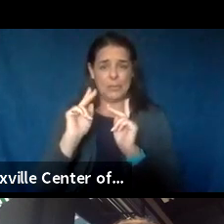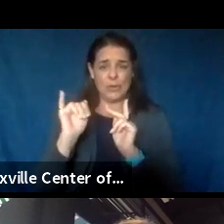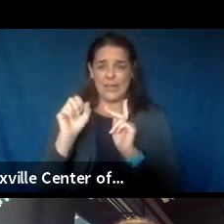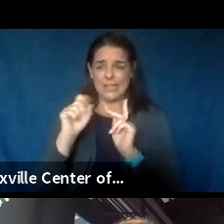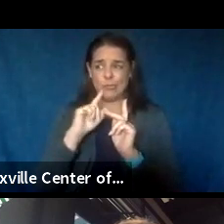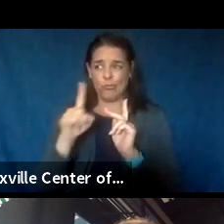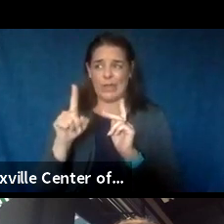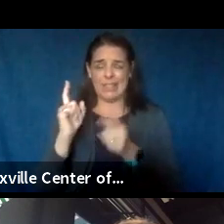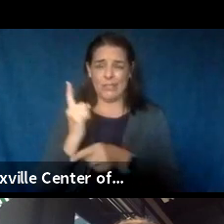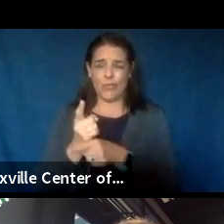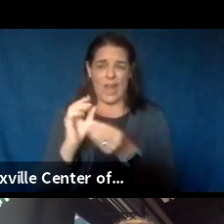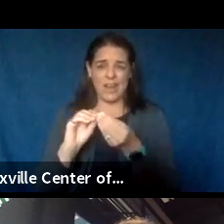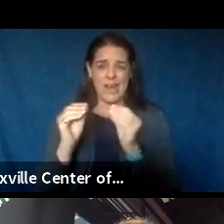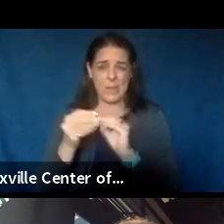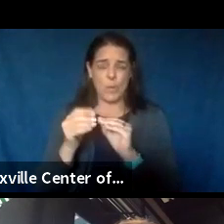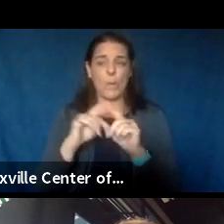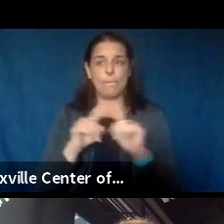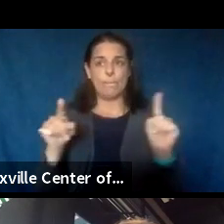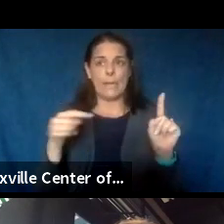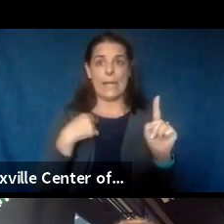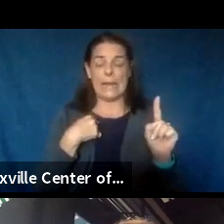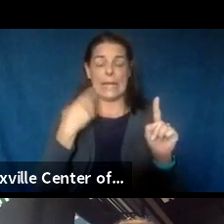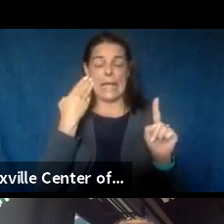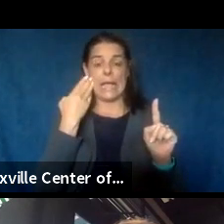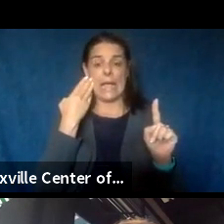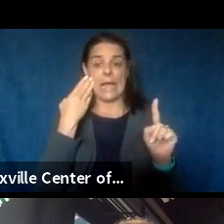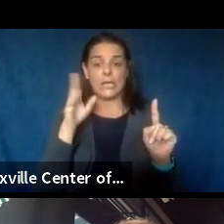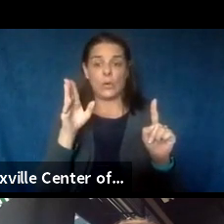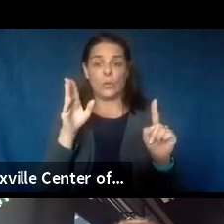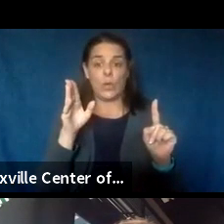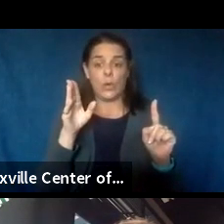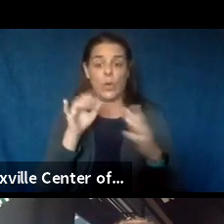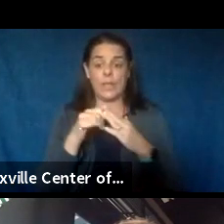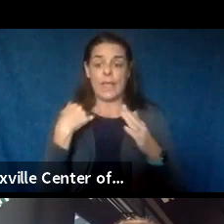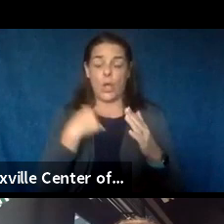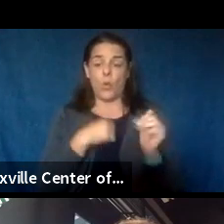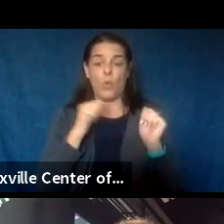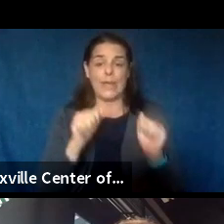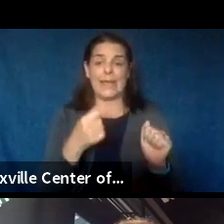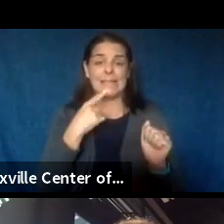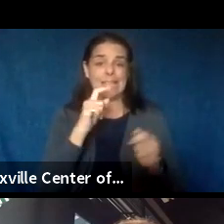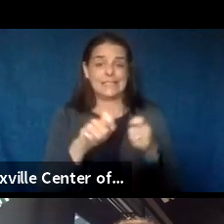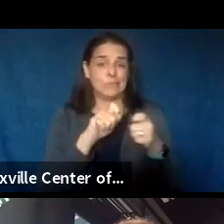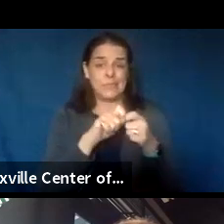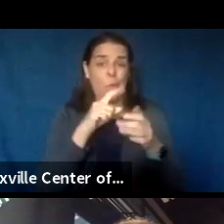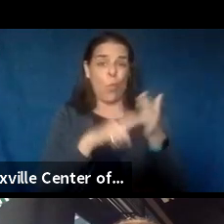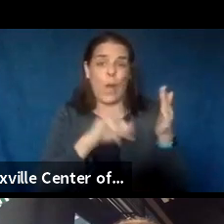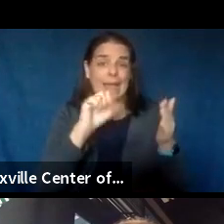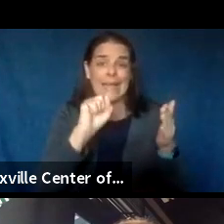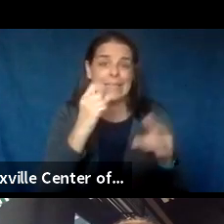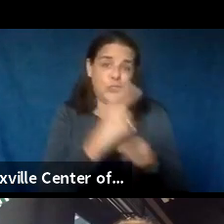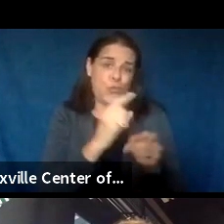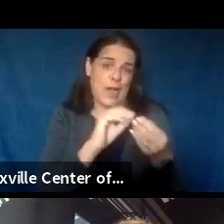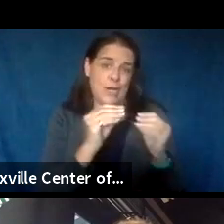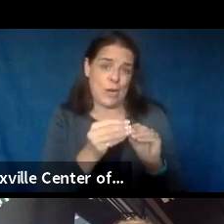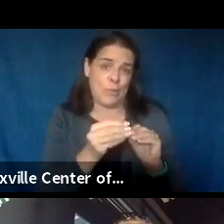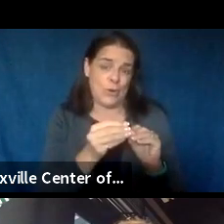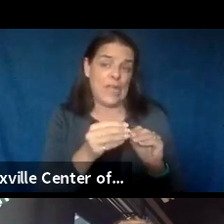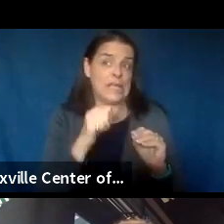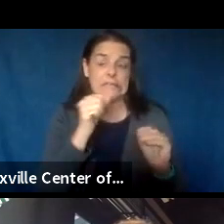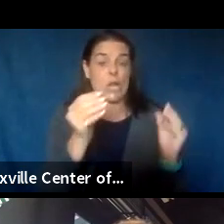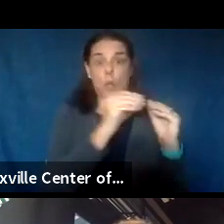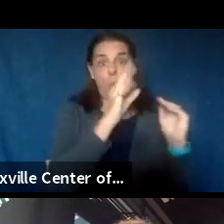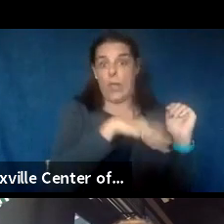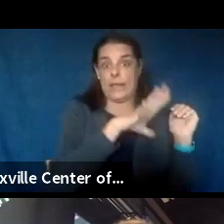necessarily the right number, but I don't know that we can say specifically what that right number would be. Certainly not more than